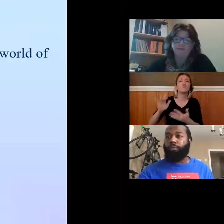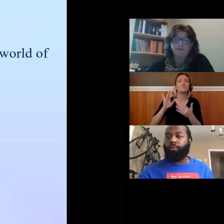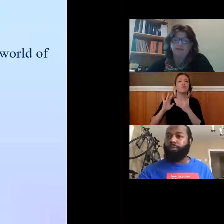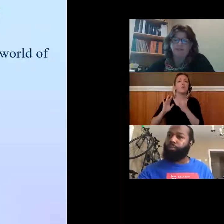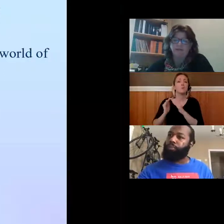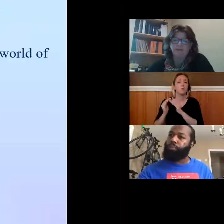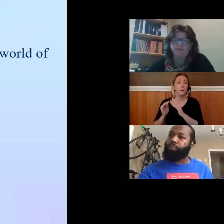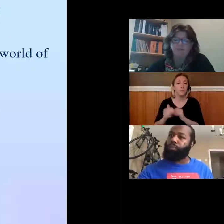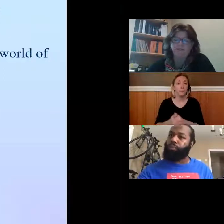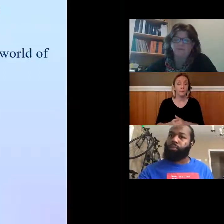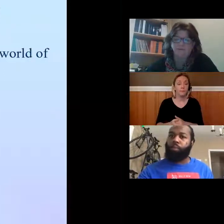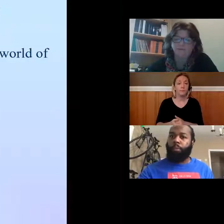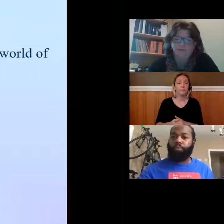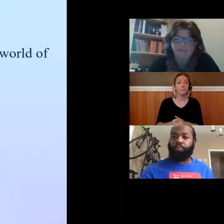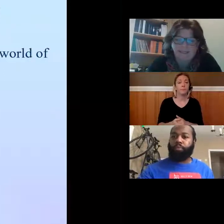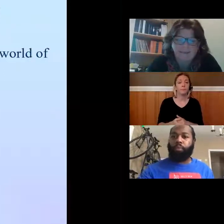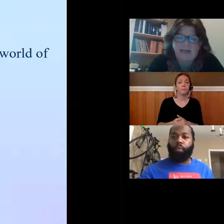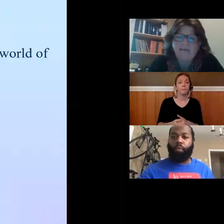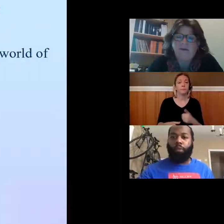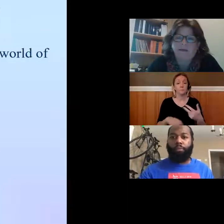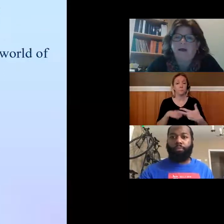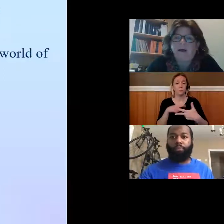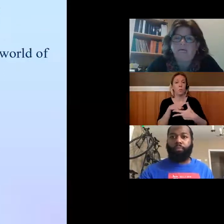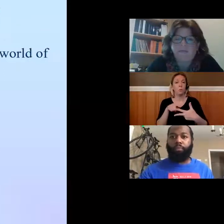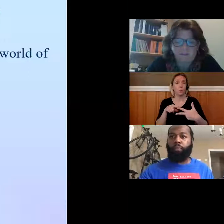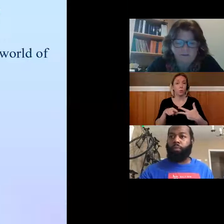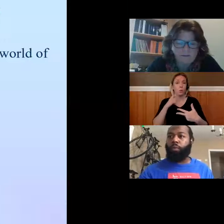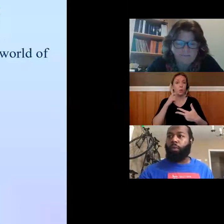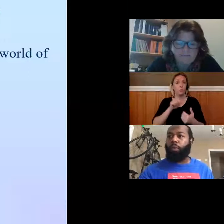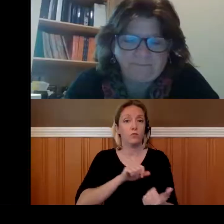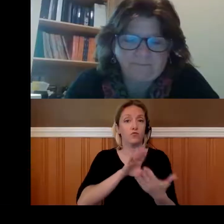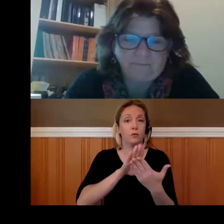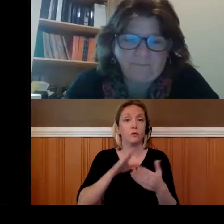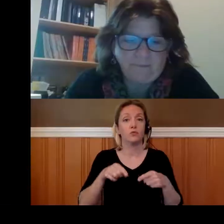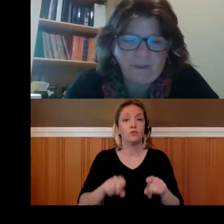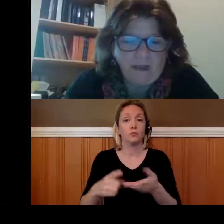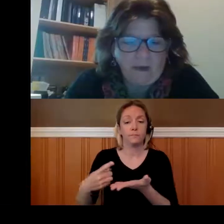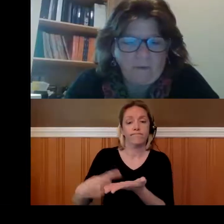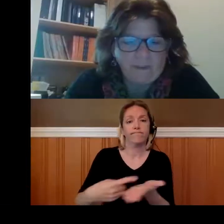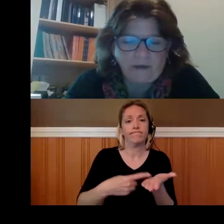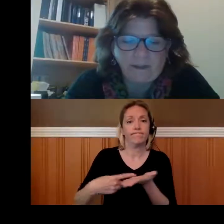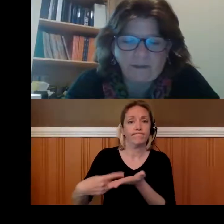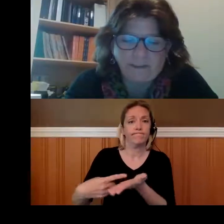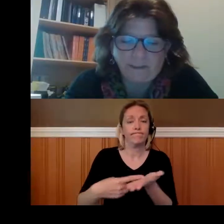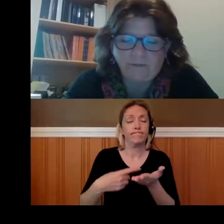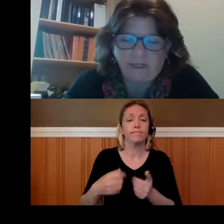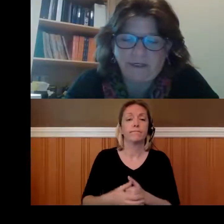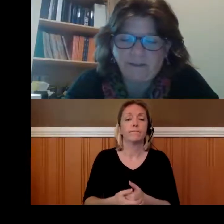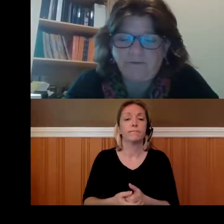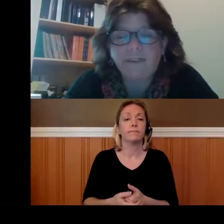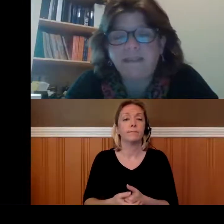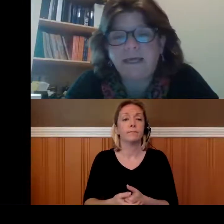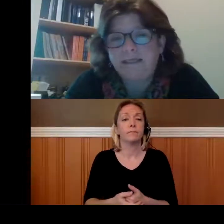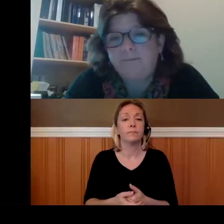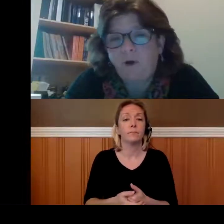Transitioning planning and services really address each aspect of this adulthood. We talk about transition planning and